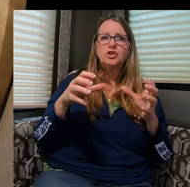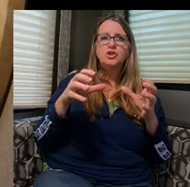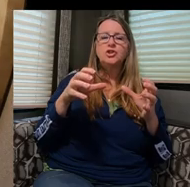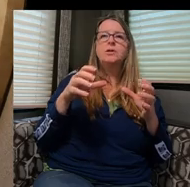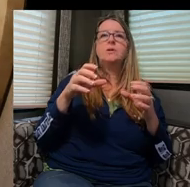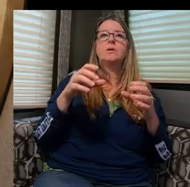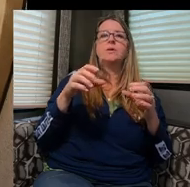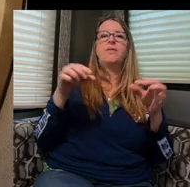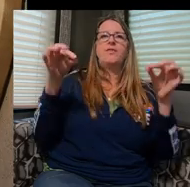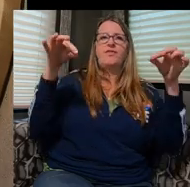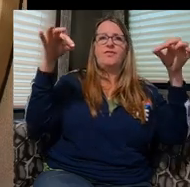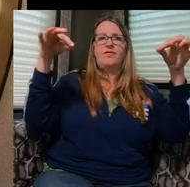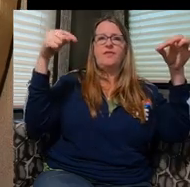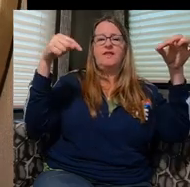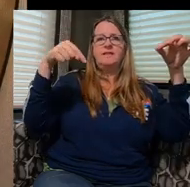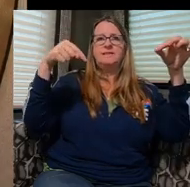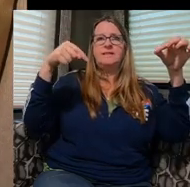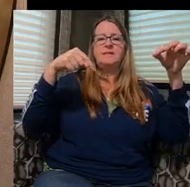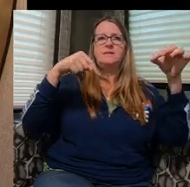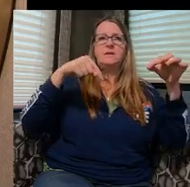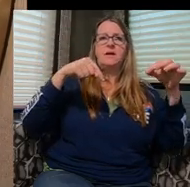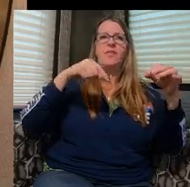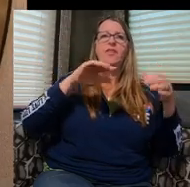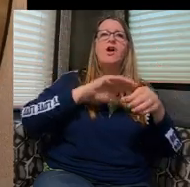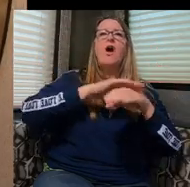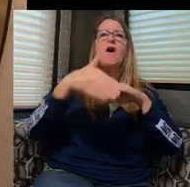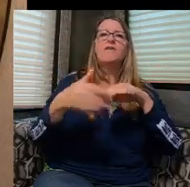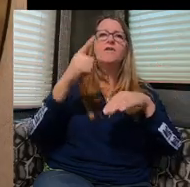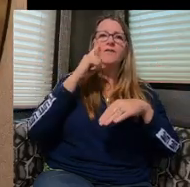wash. This is the